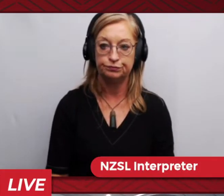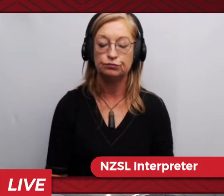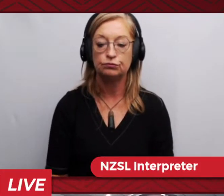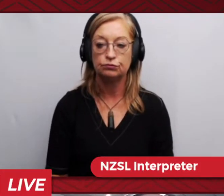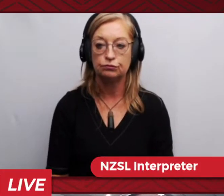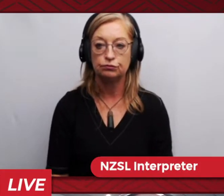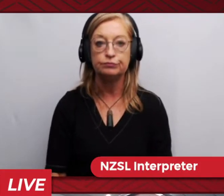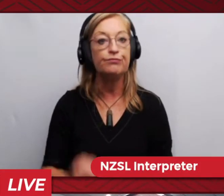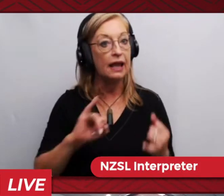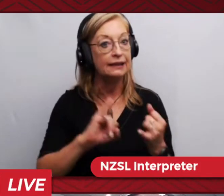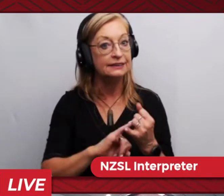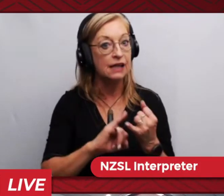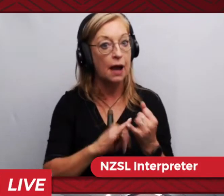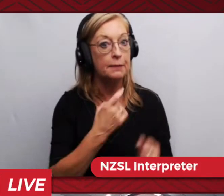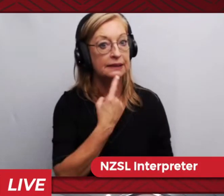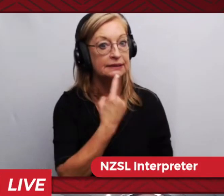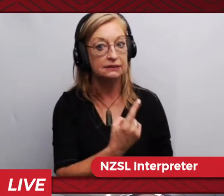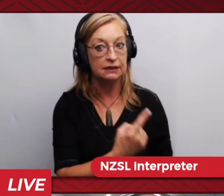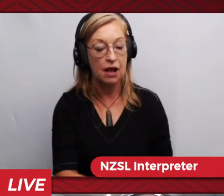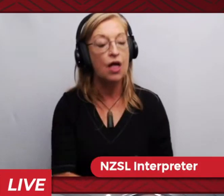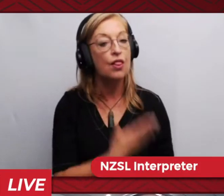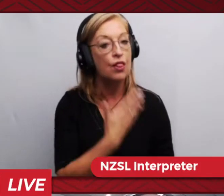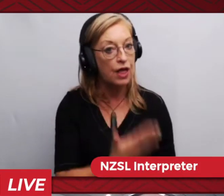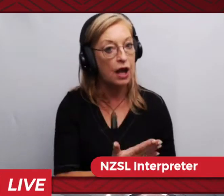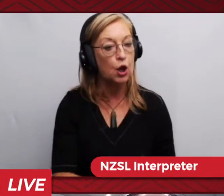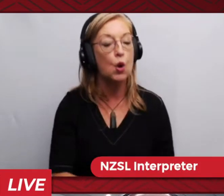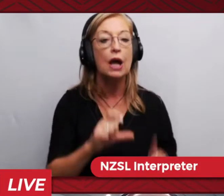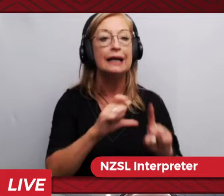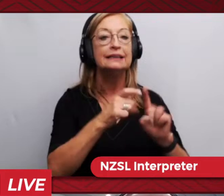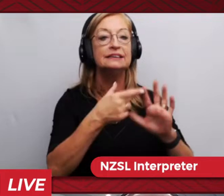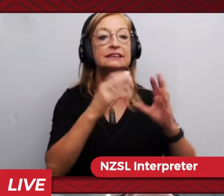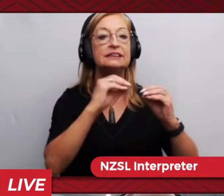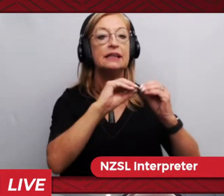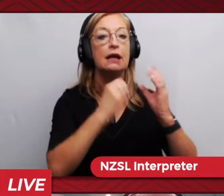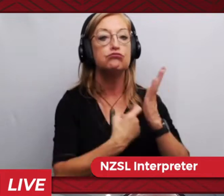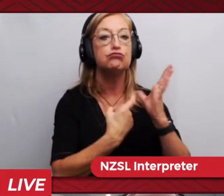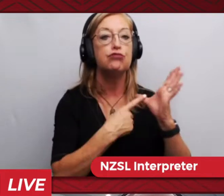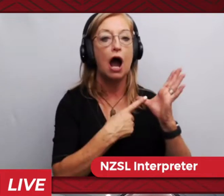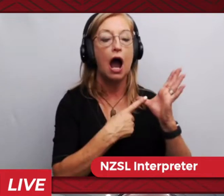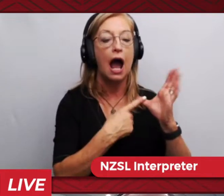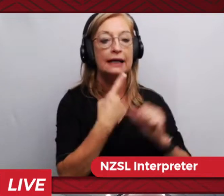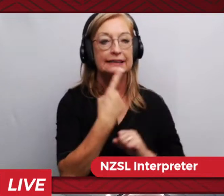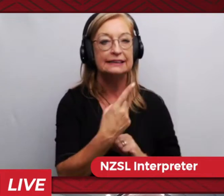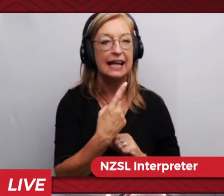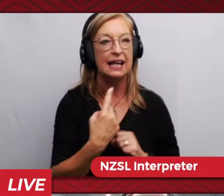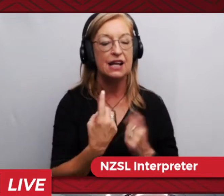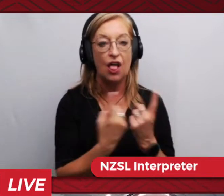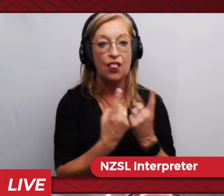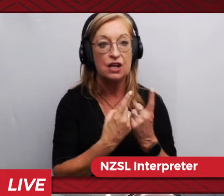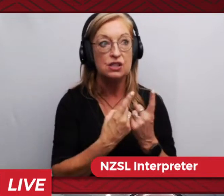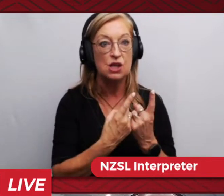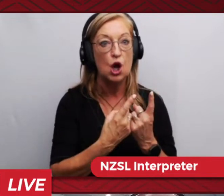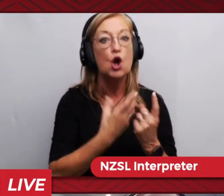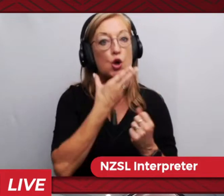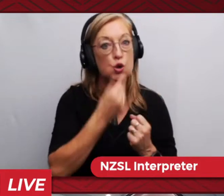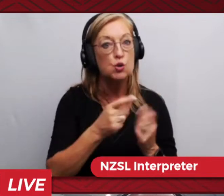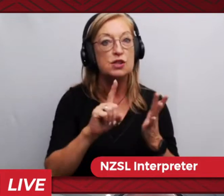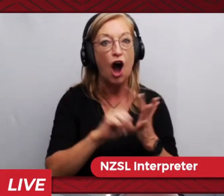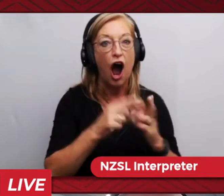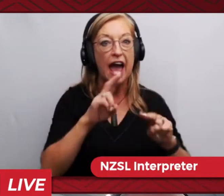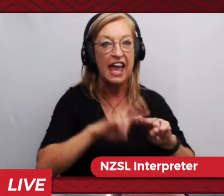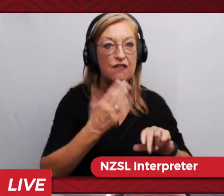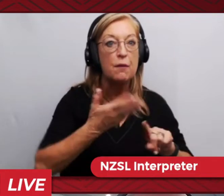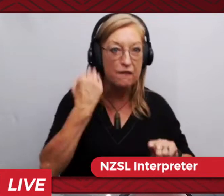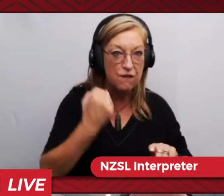Simon speaking, thank you. And then Deborah said, for things we used to use our IF on, under $100 and